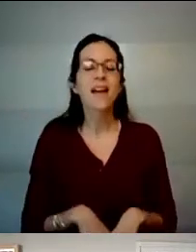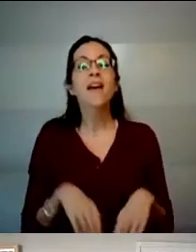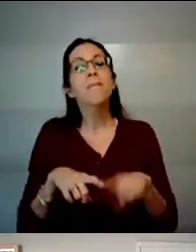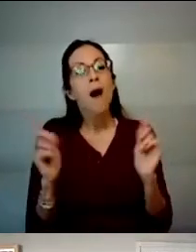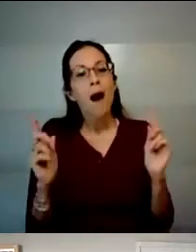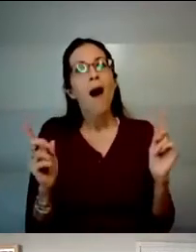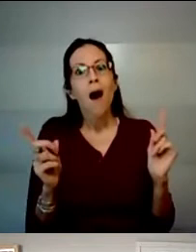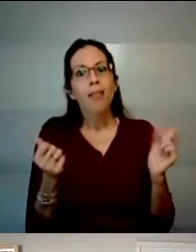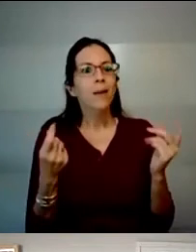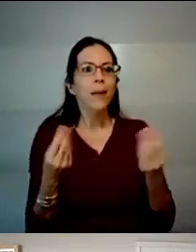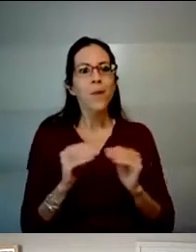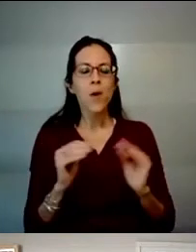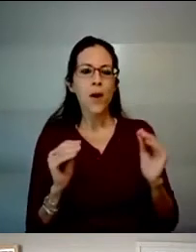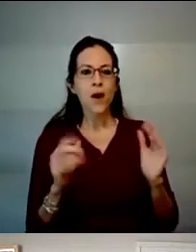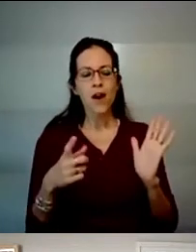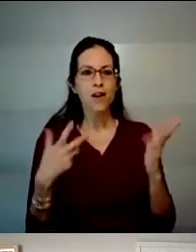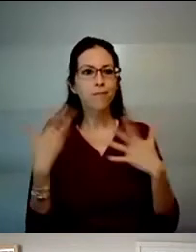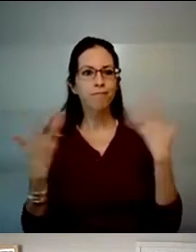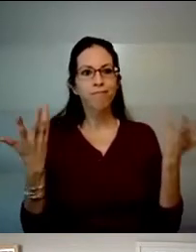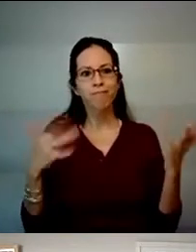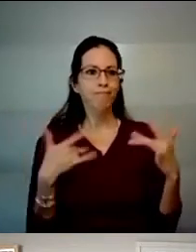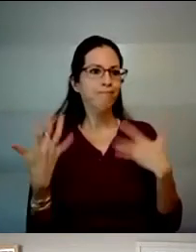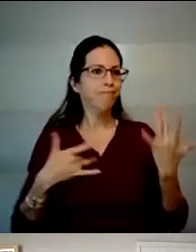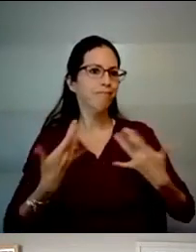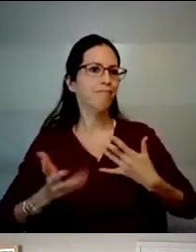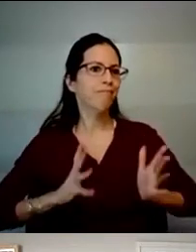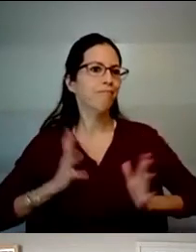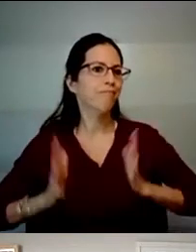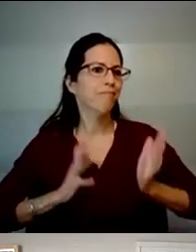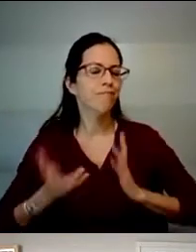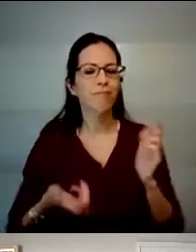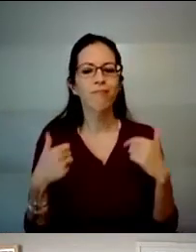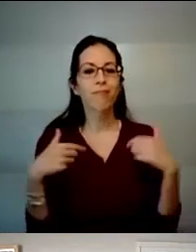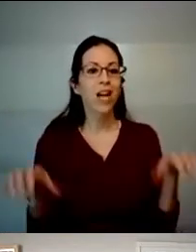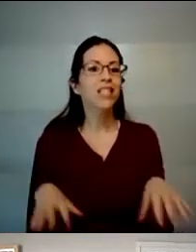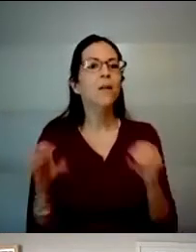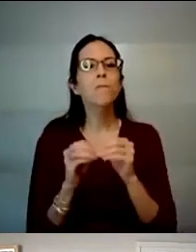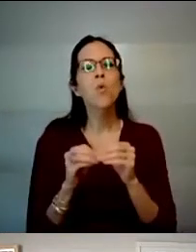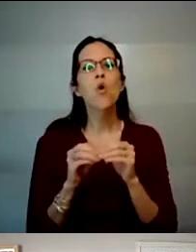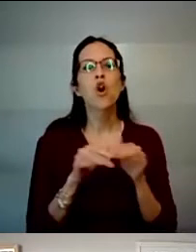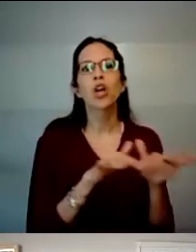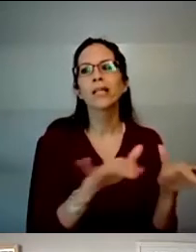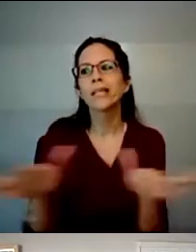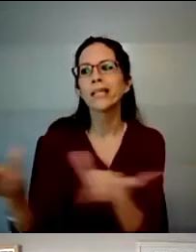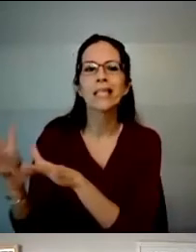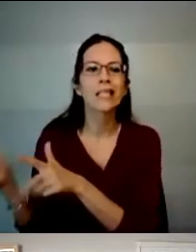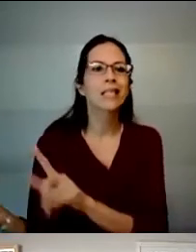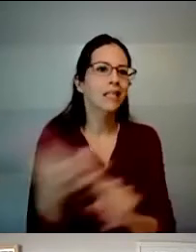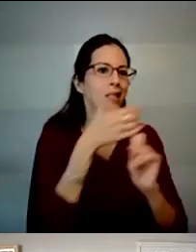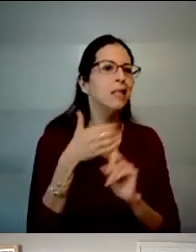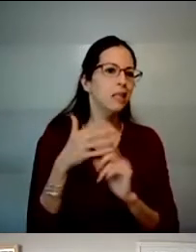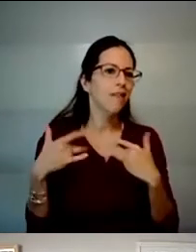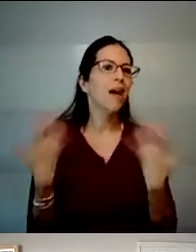It was a little more flashy. You know, I was doing more cultivation events in addition to